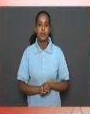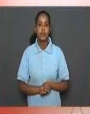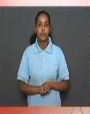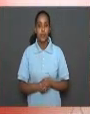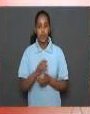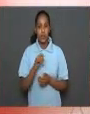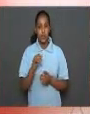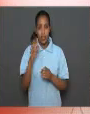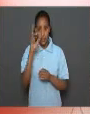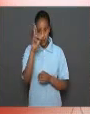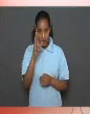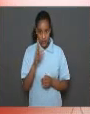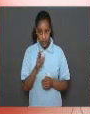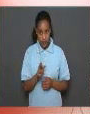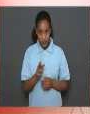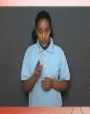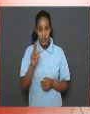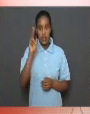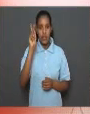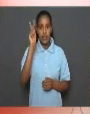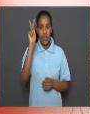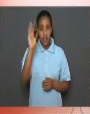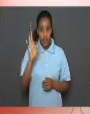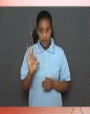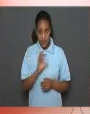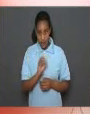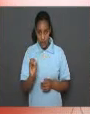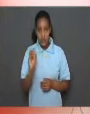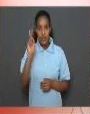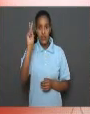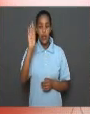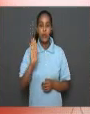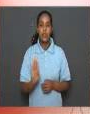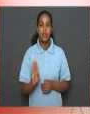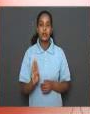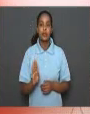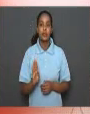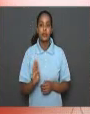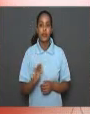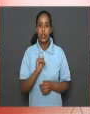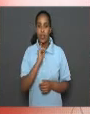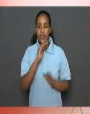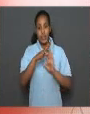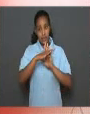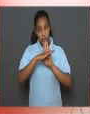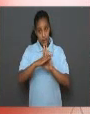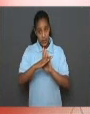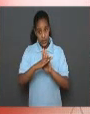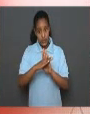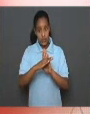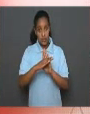The ratio of Kf and Kb is